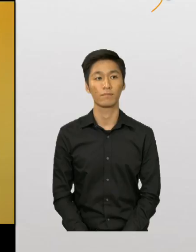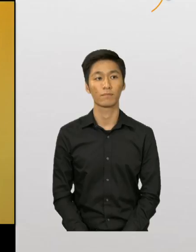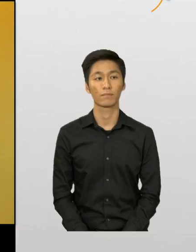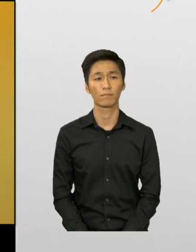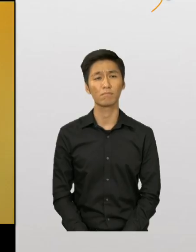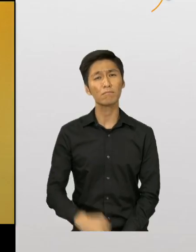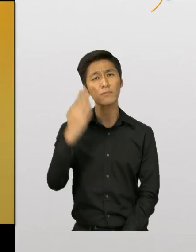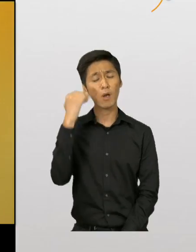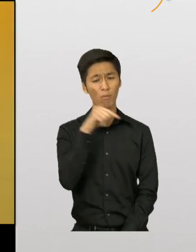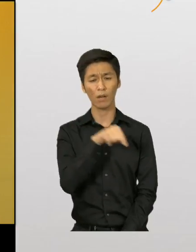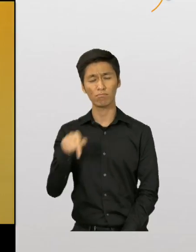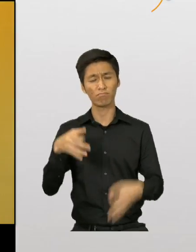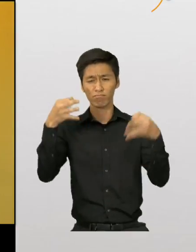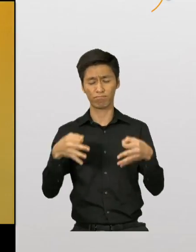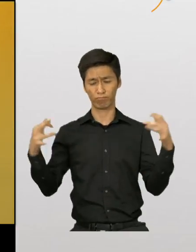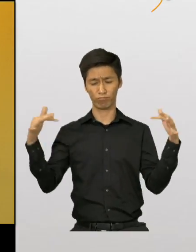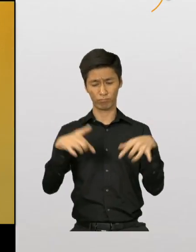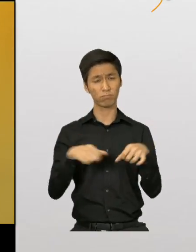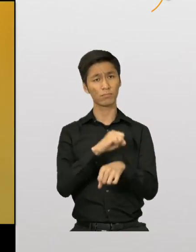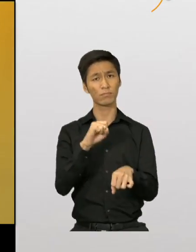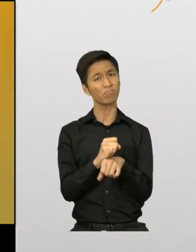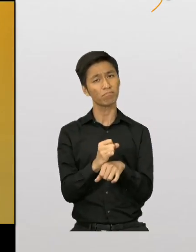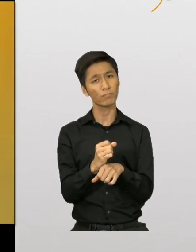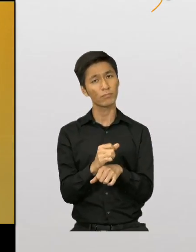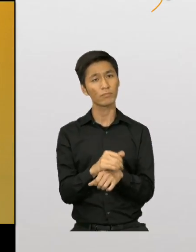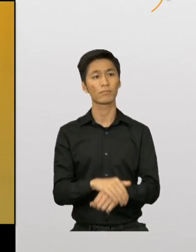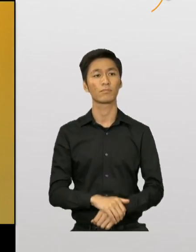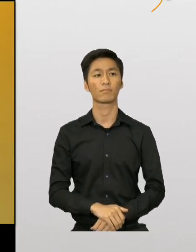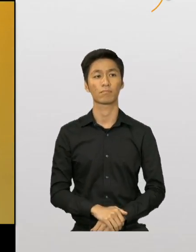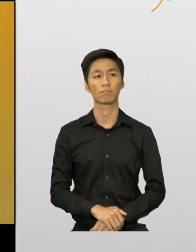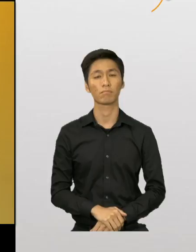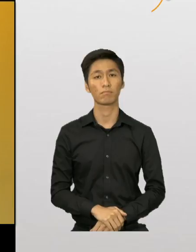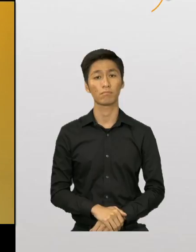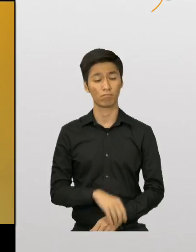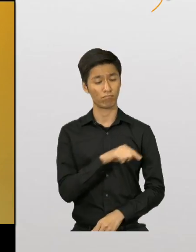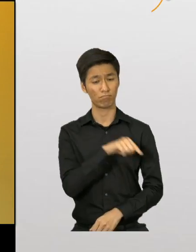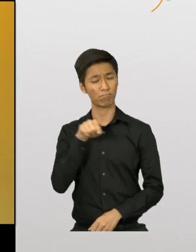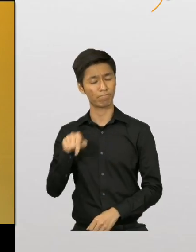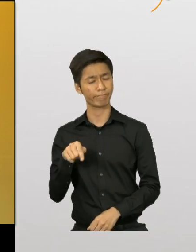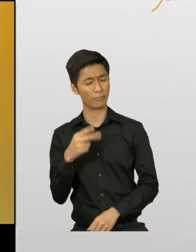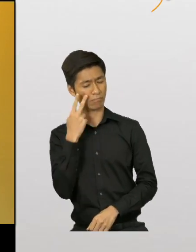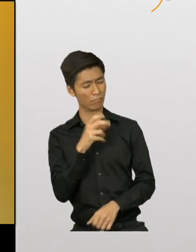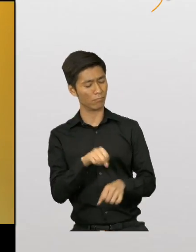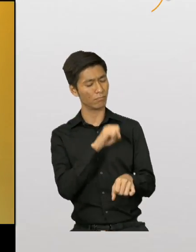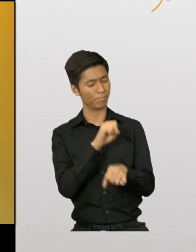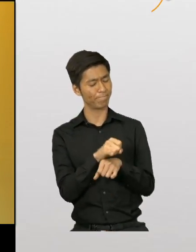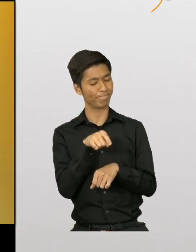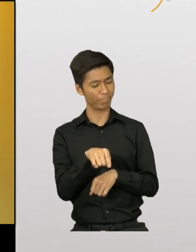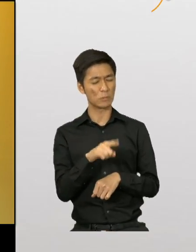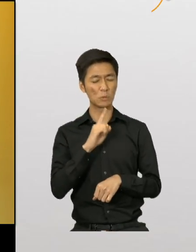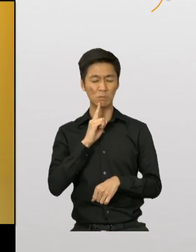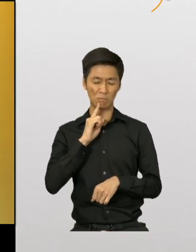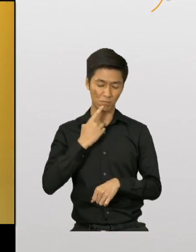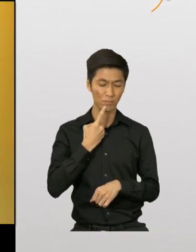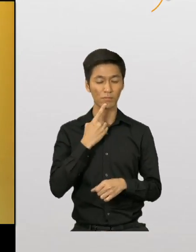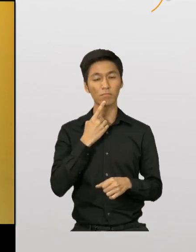Why did the US and the DPRK choose Singapore to host the summit? I think they considered us a